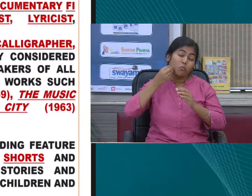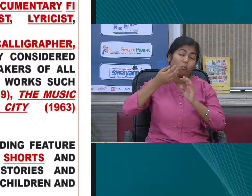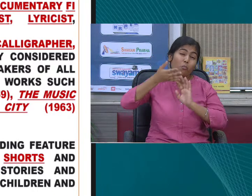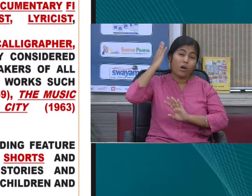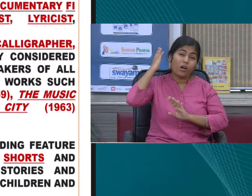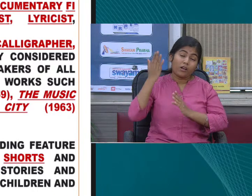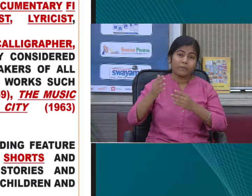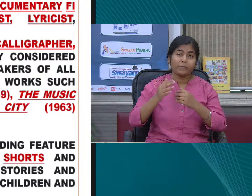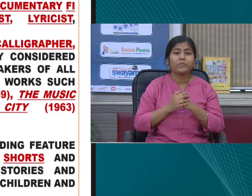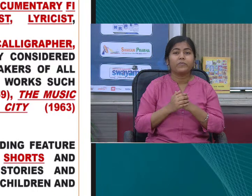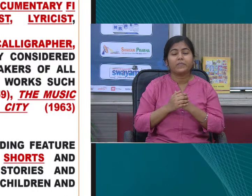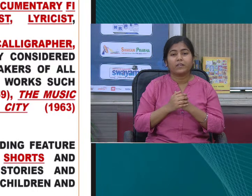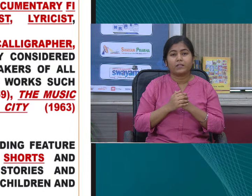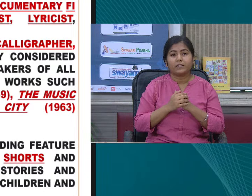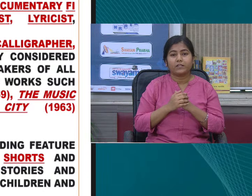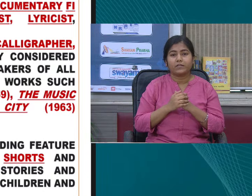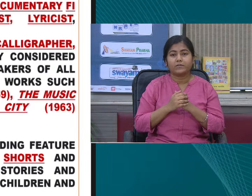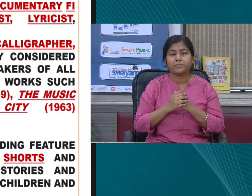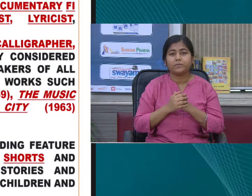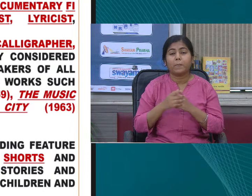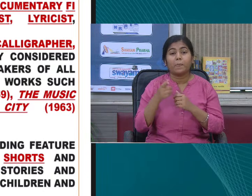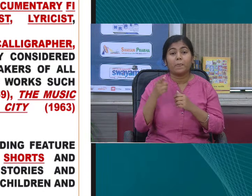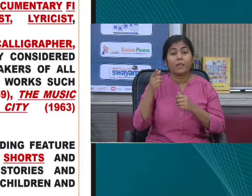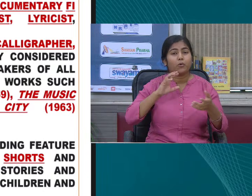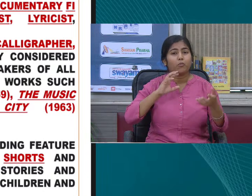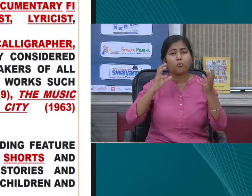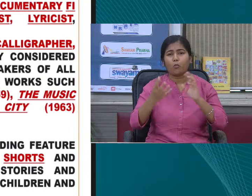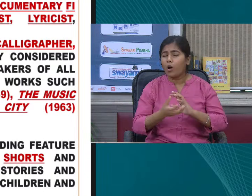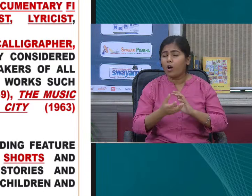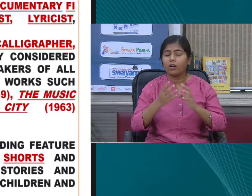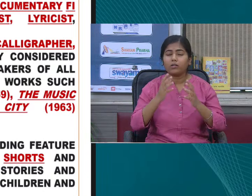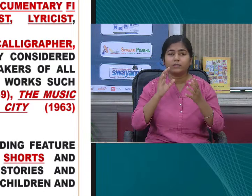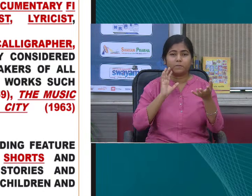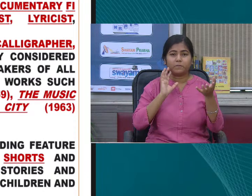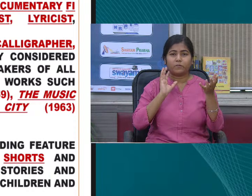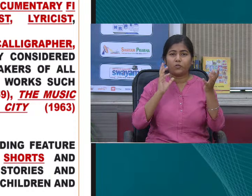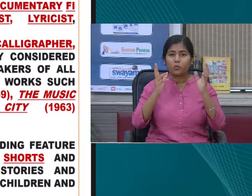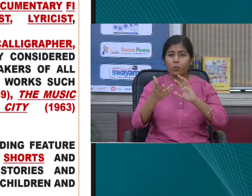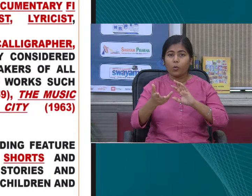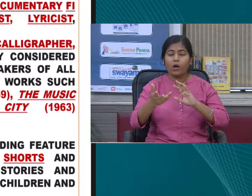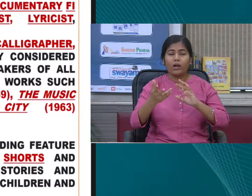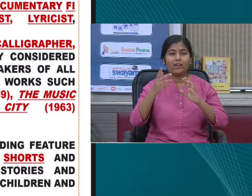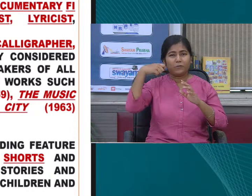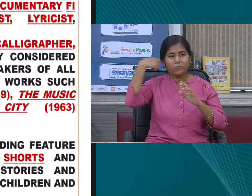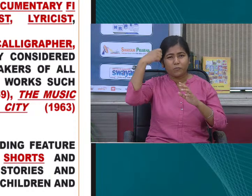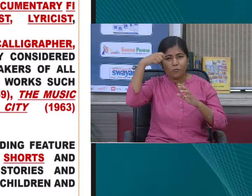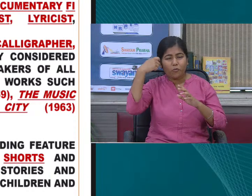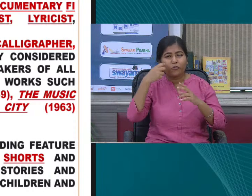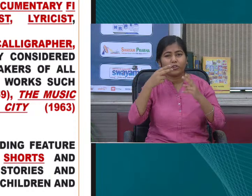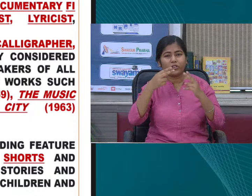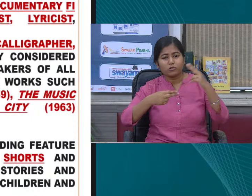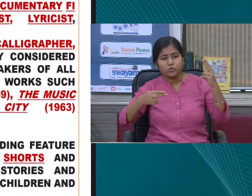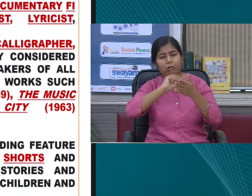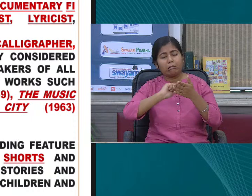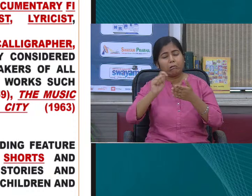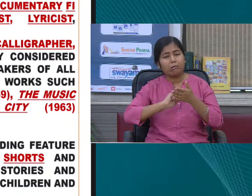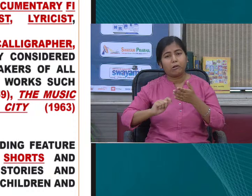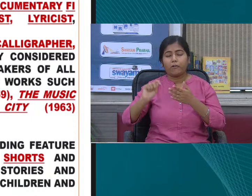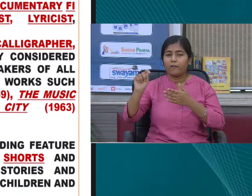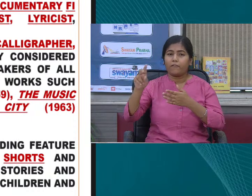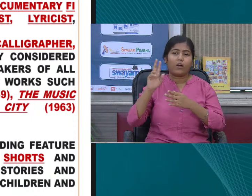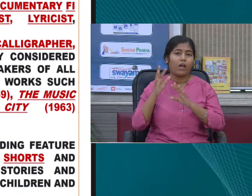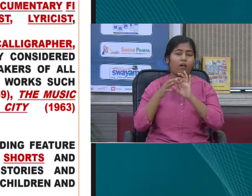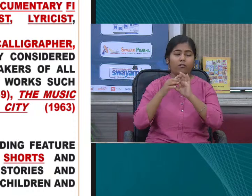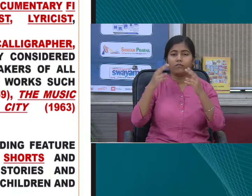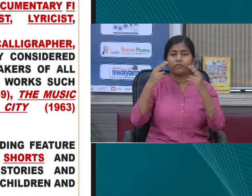does not need any introduction because he's a world acclaimed screenwriter and author. So we are